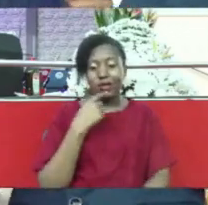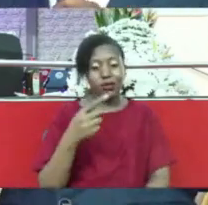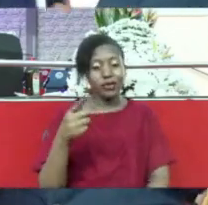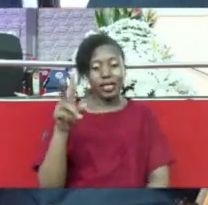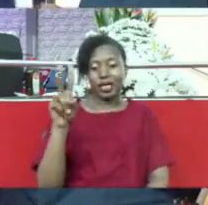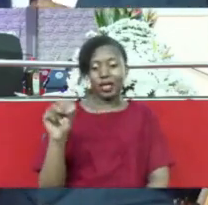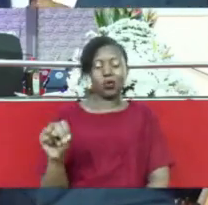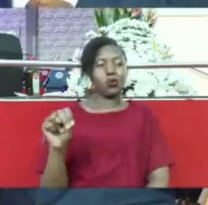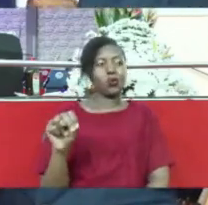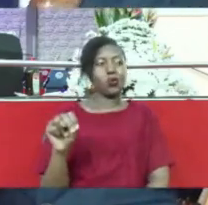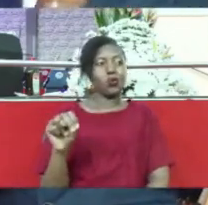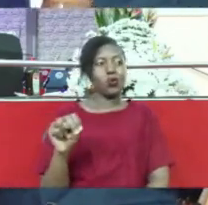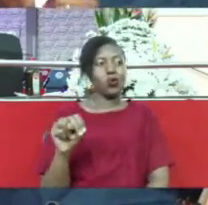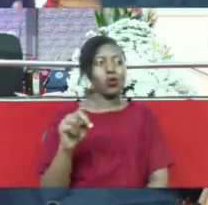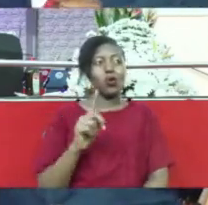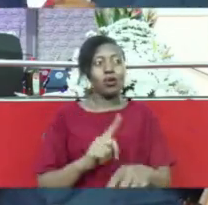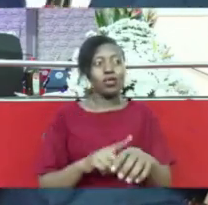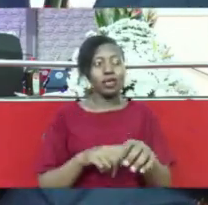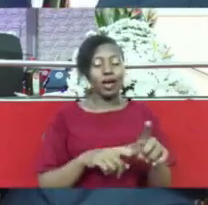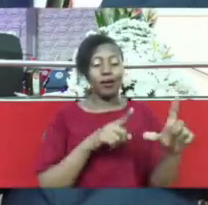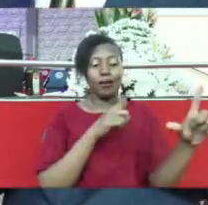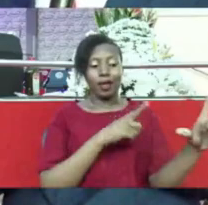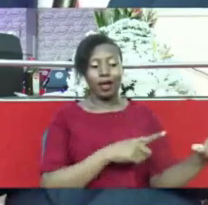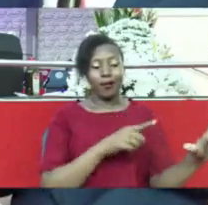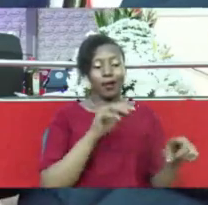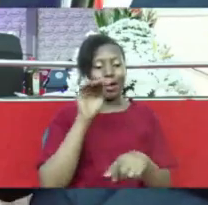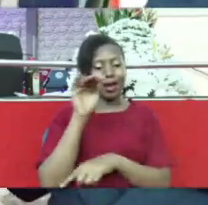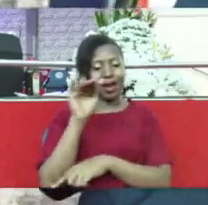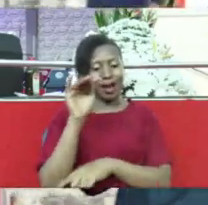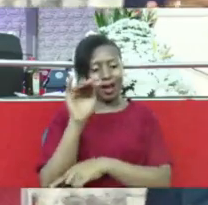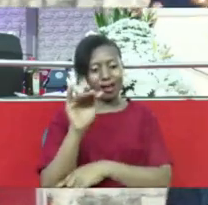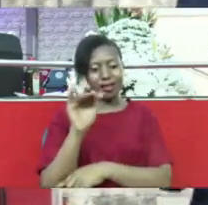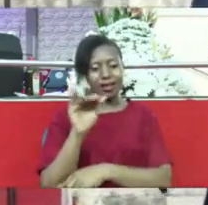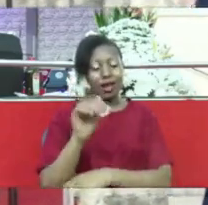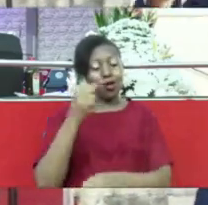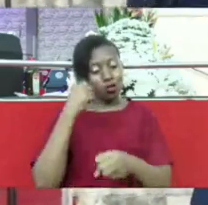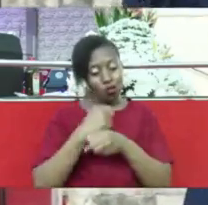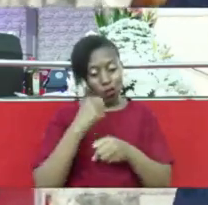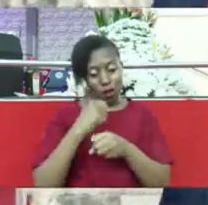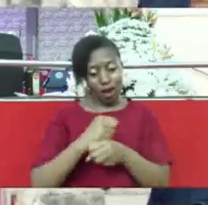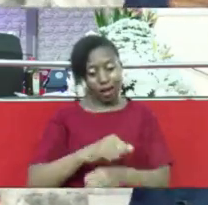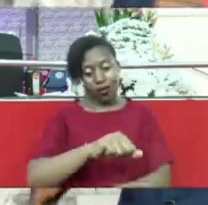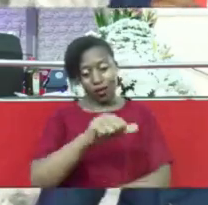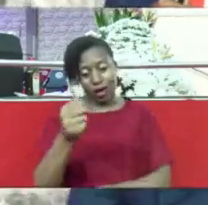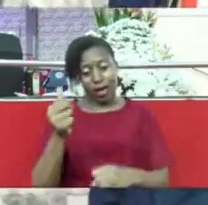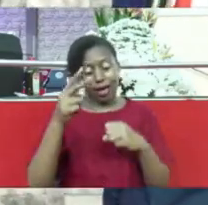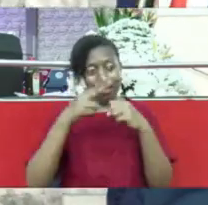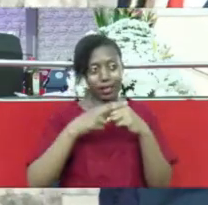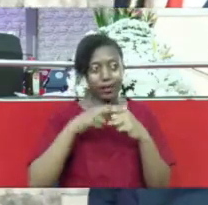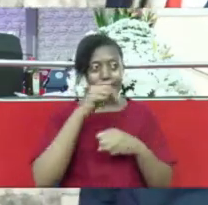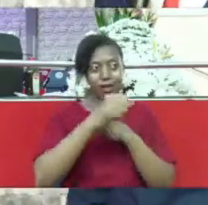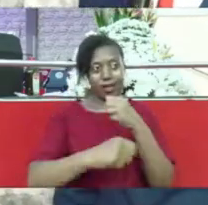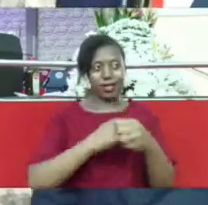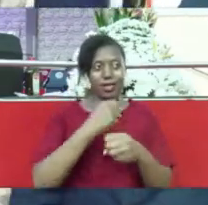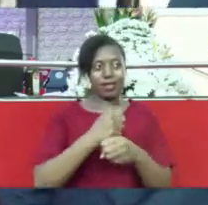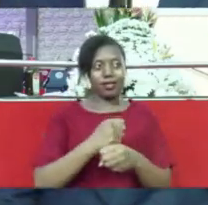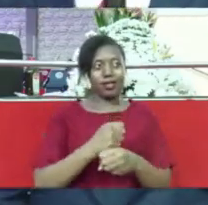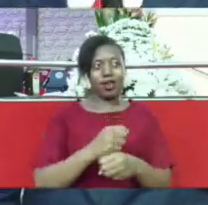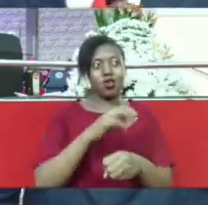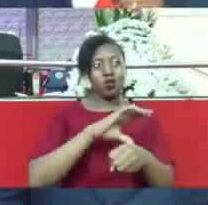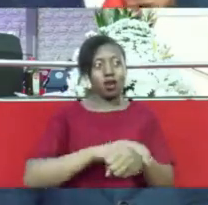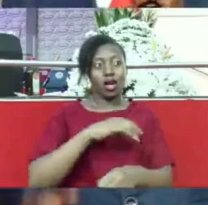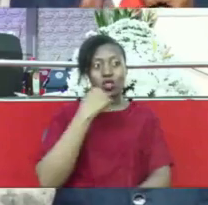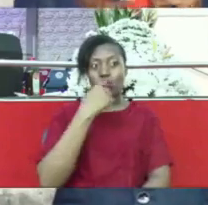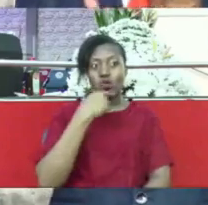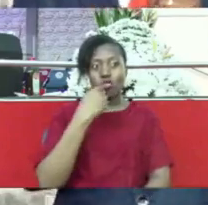asked him. Na hangesema hapana. Work another 7 years. Alipoambiwa fanya tena kazi miaka 7. In order to get